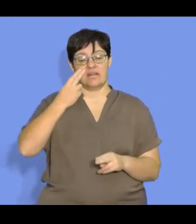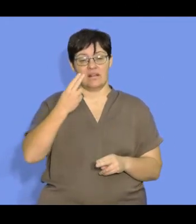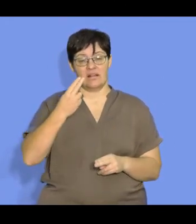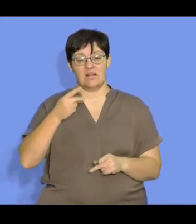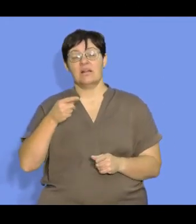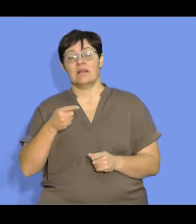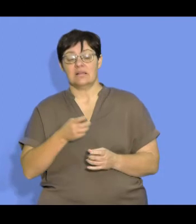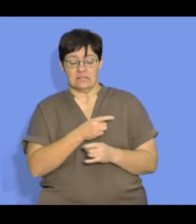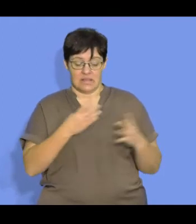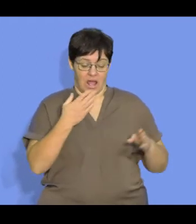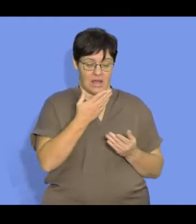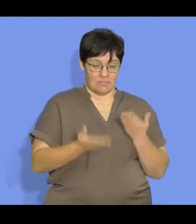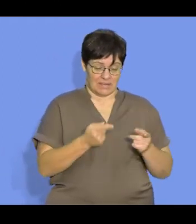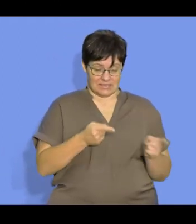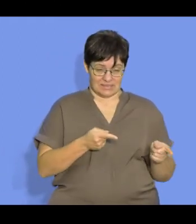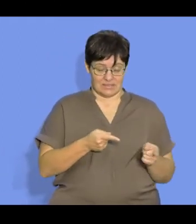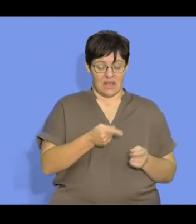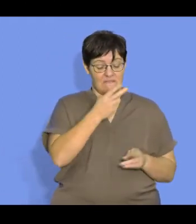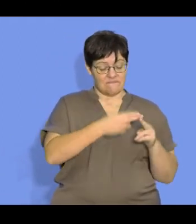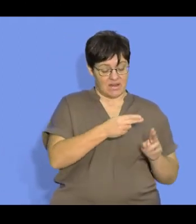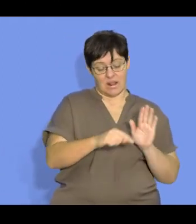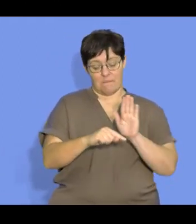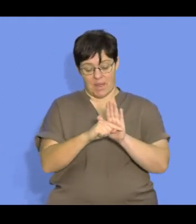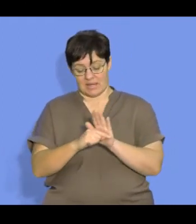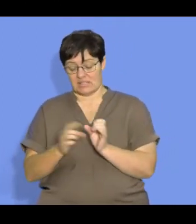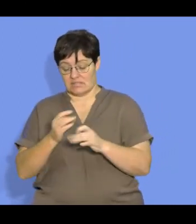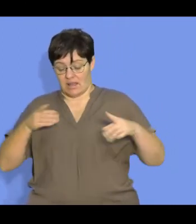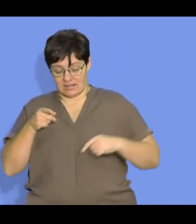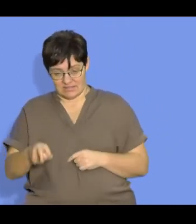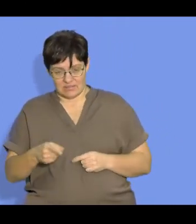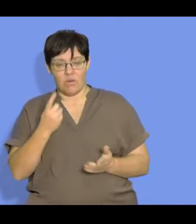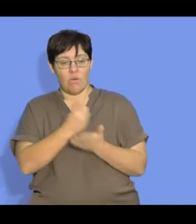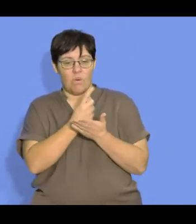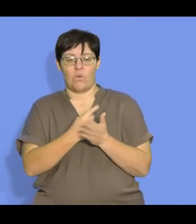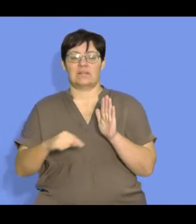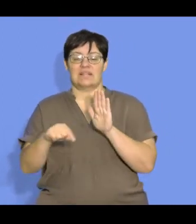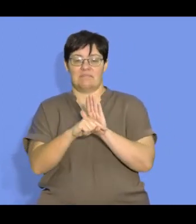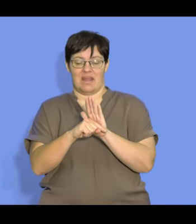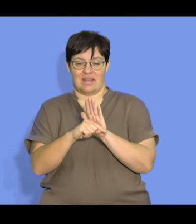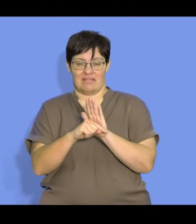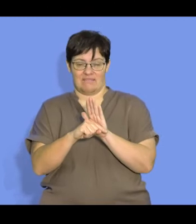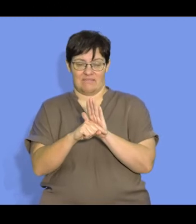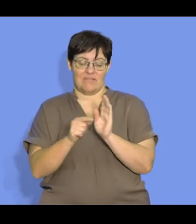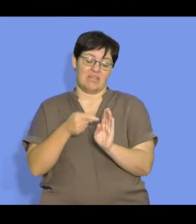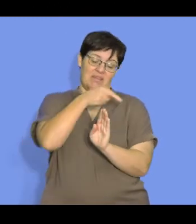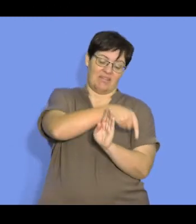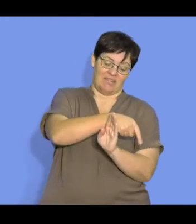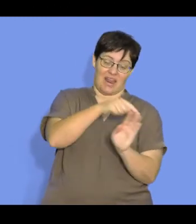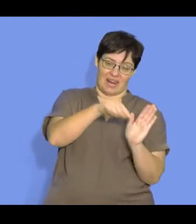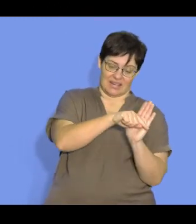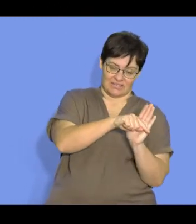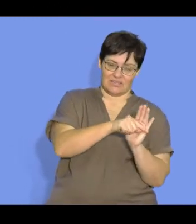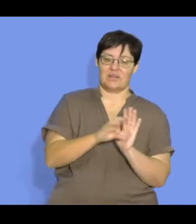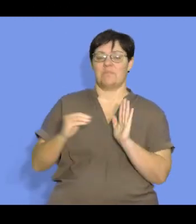mass minus the initial mass is actually always ending in a negative mass that we get, and that